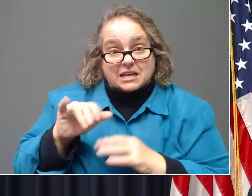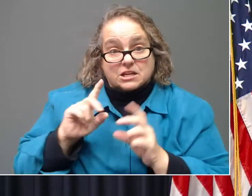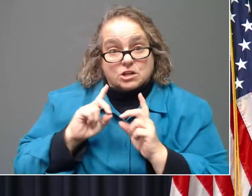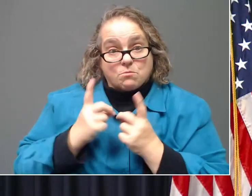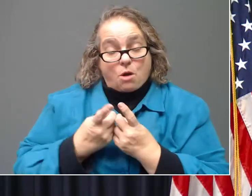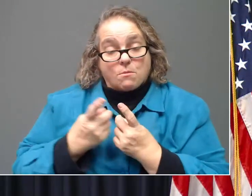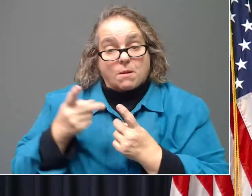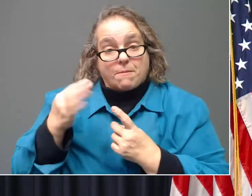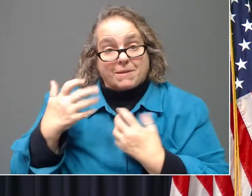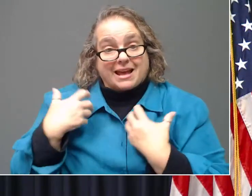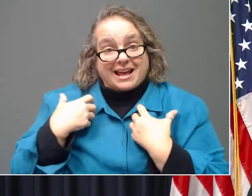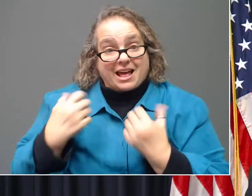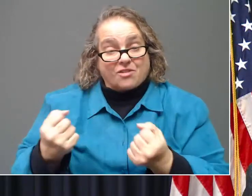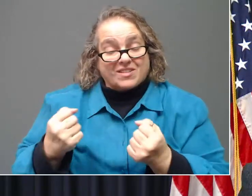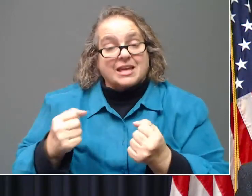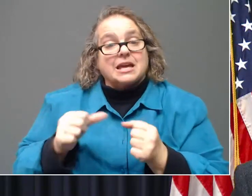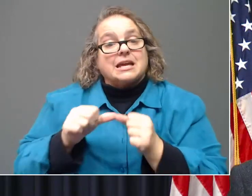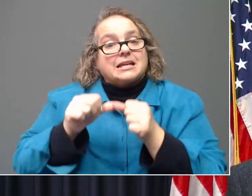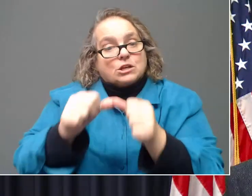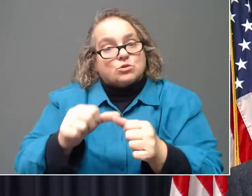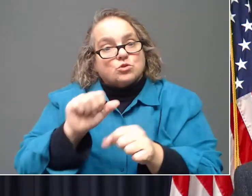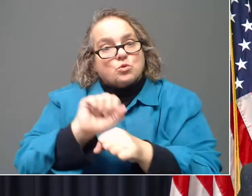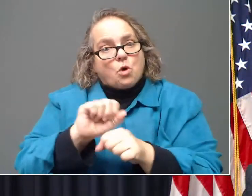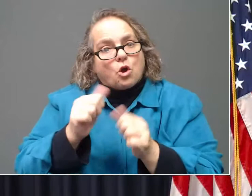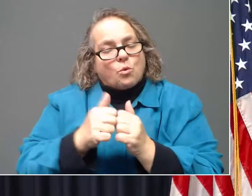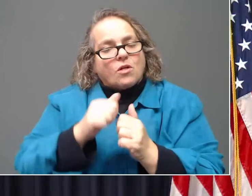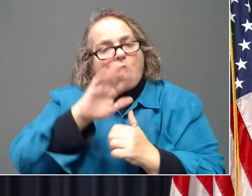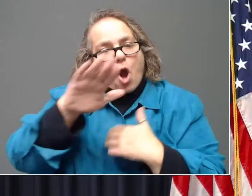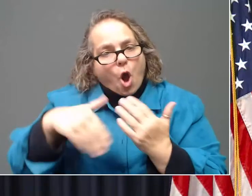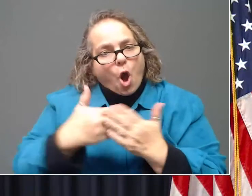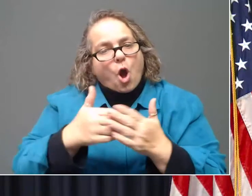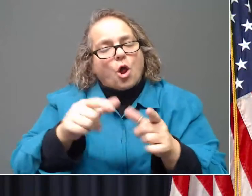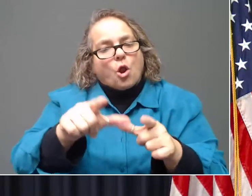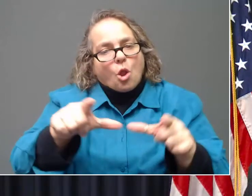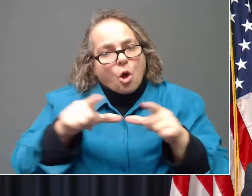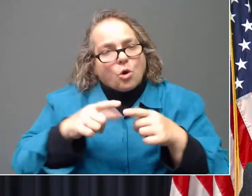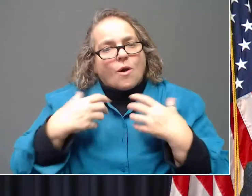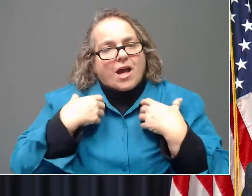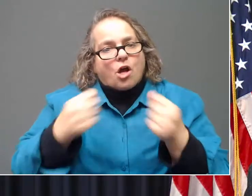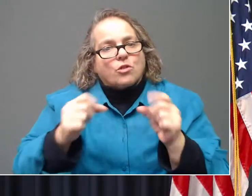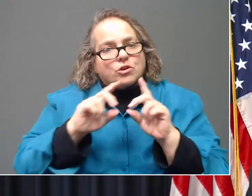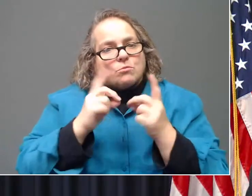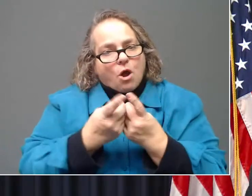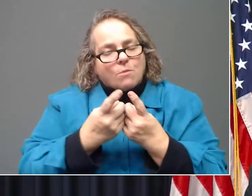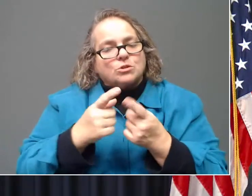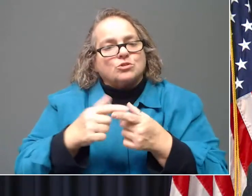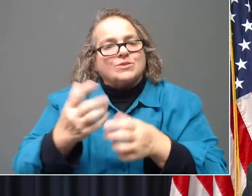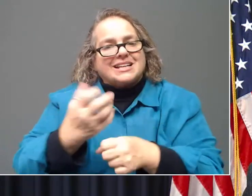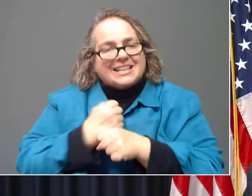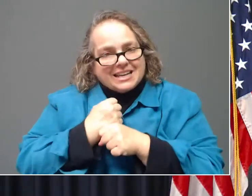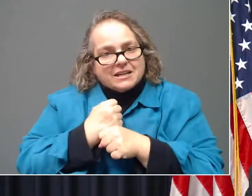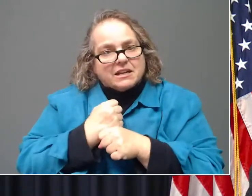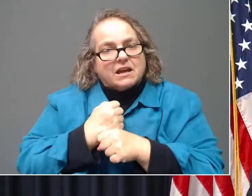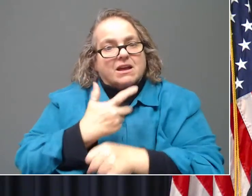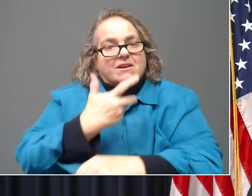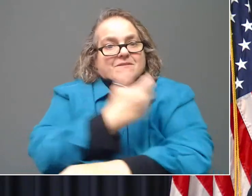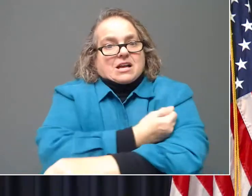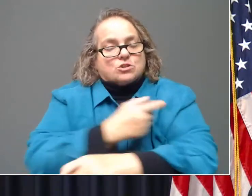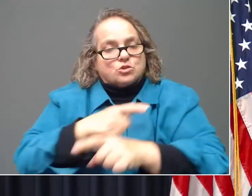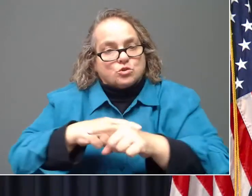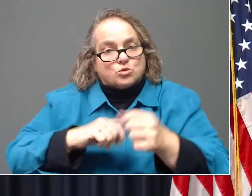with all local health departments to receive vaccine to support their public health efforts in every